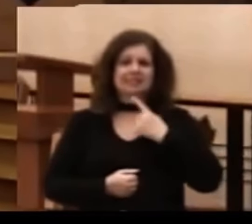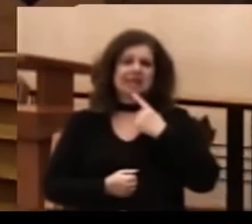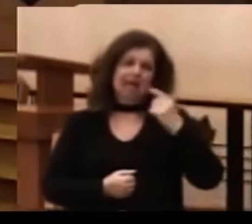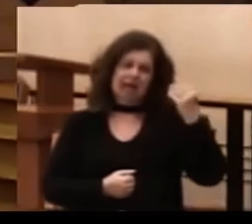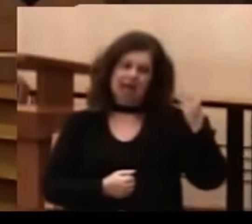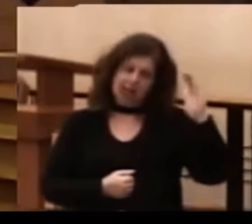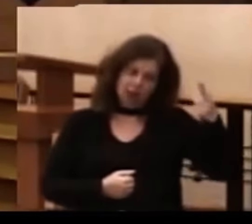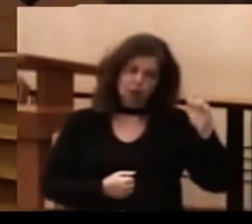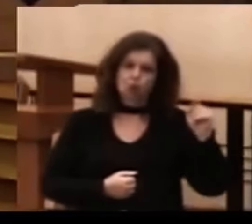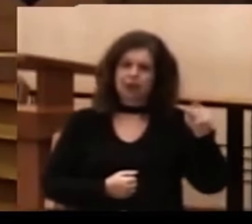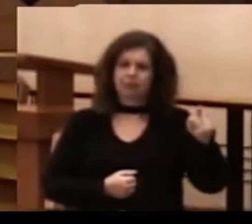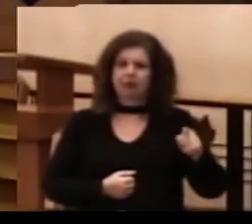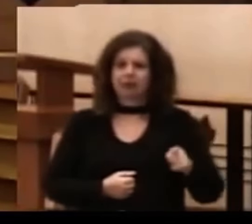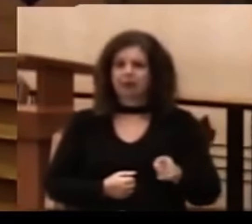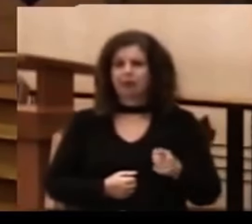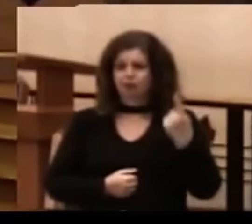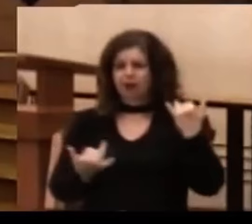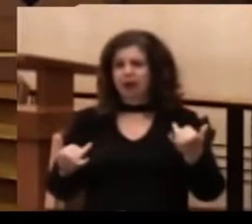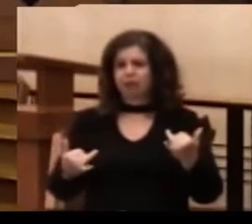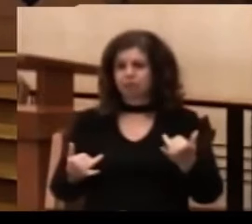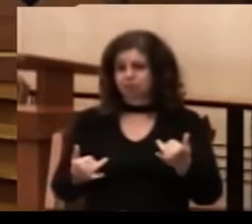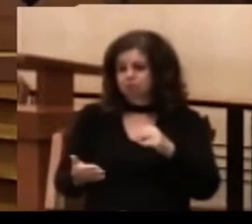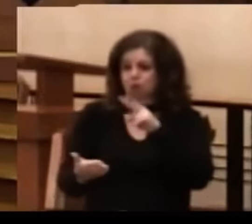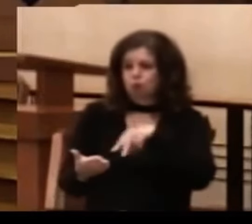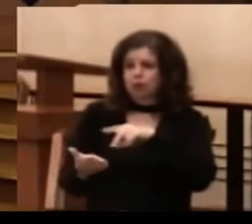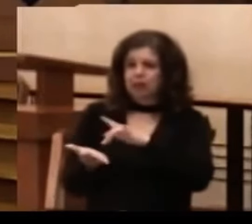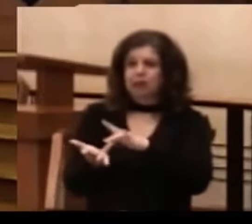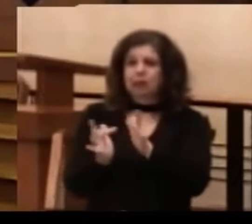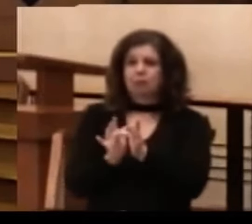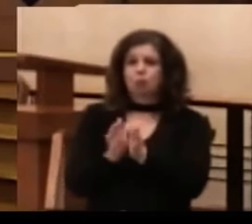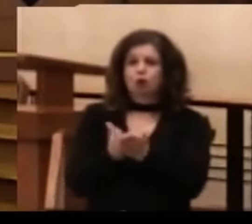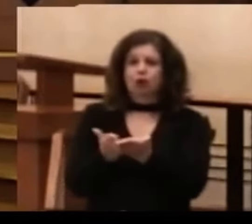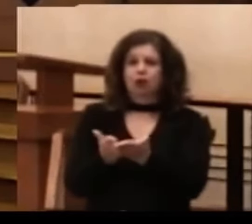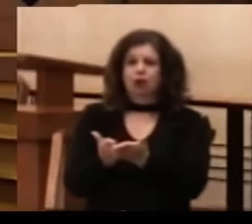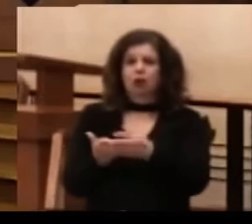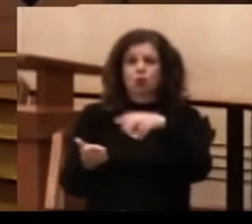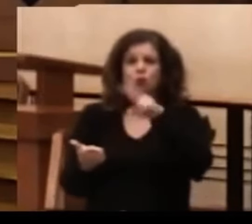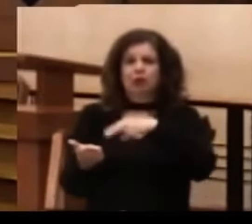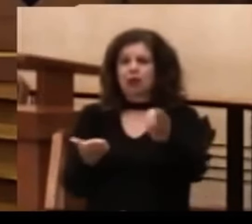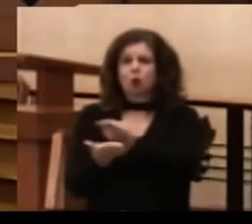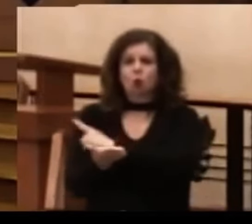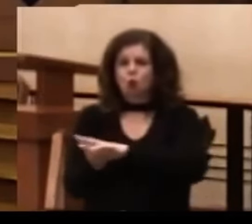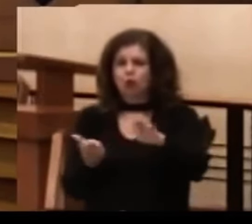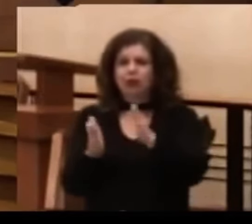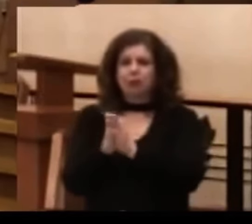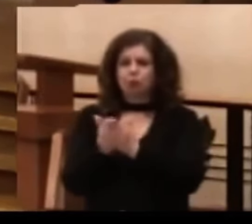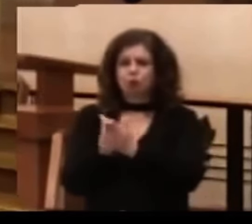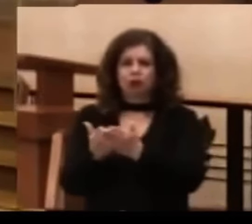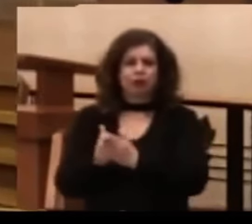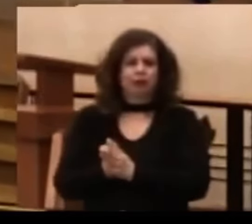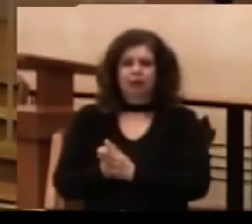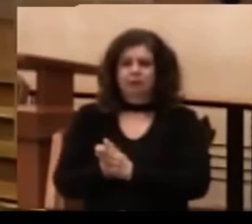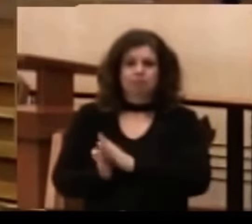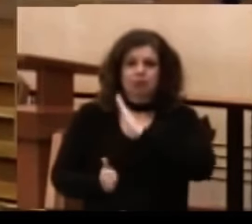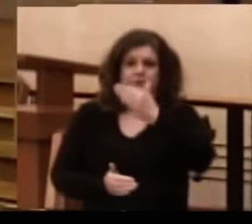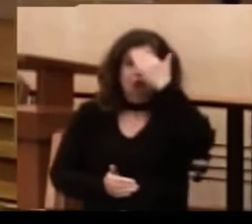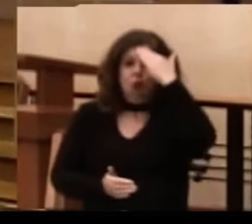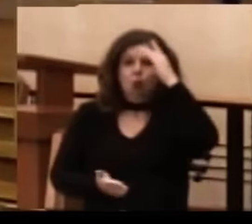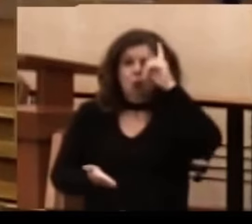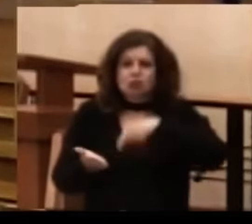the meantime, read the book. Read the holy book. You never know what you're going to find in